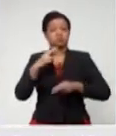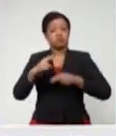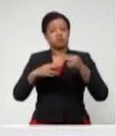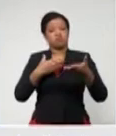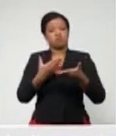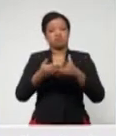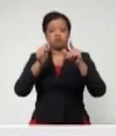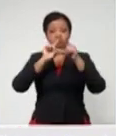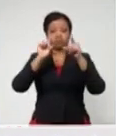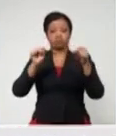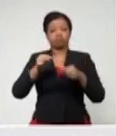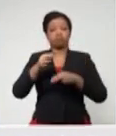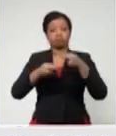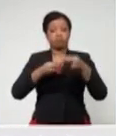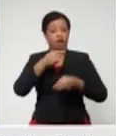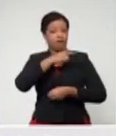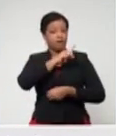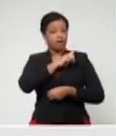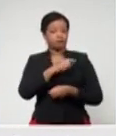provinces.